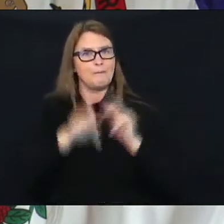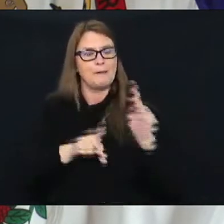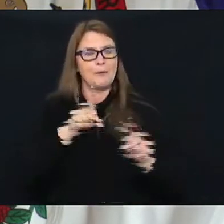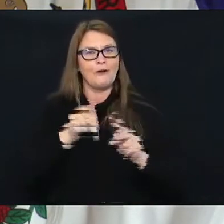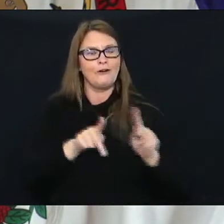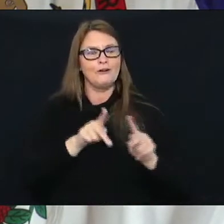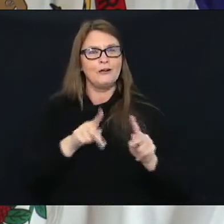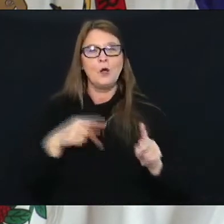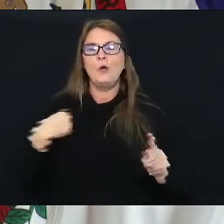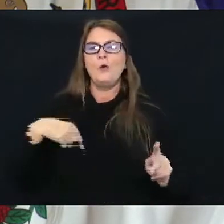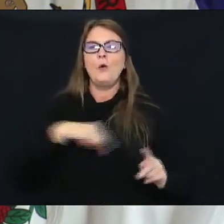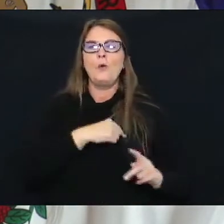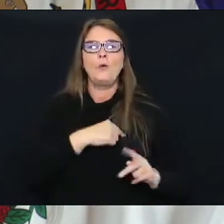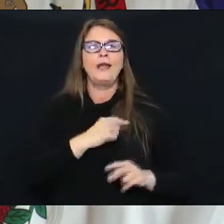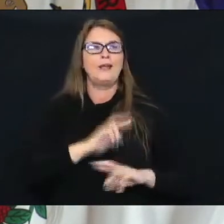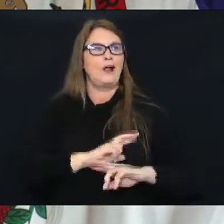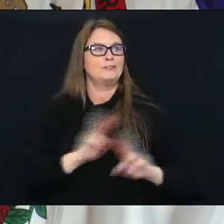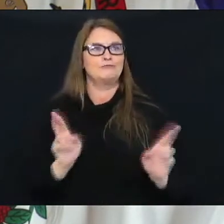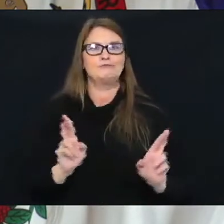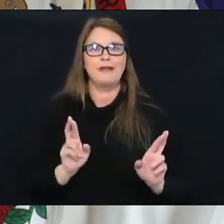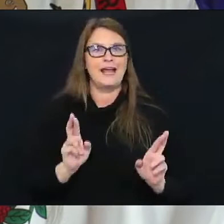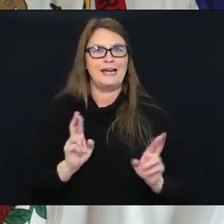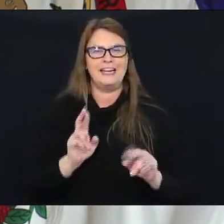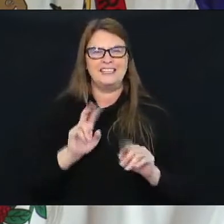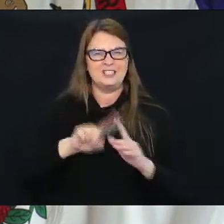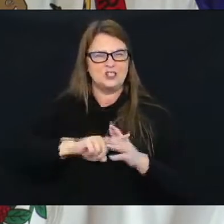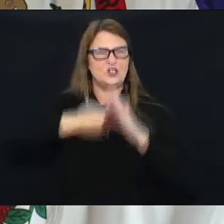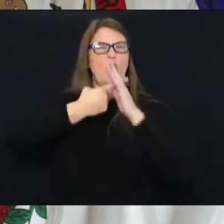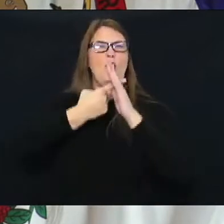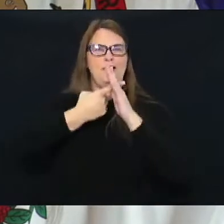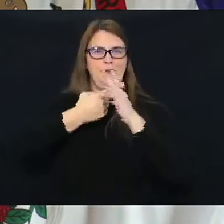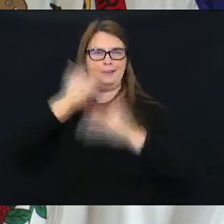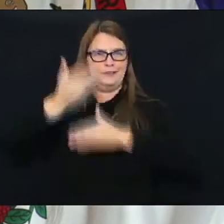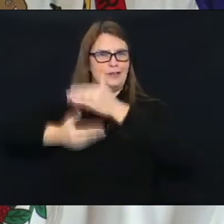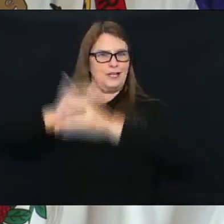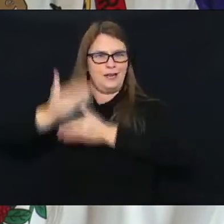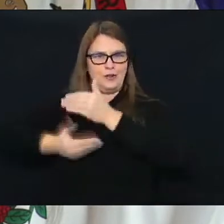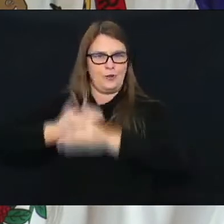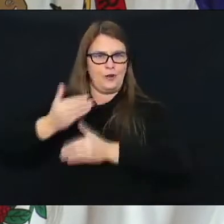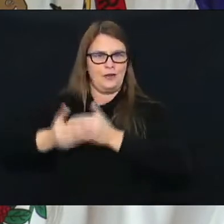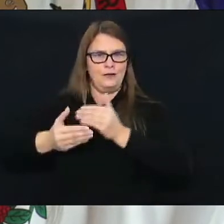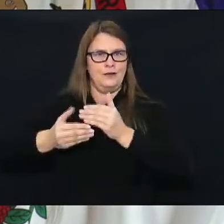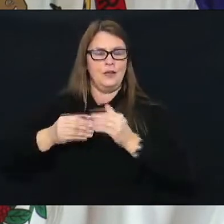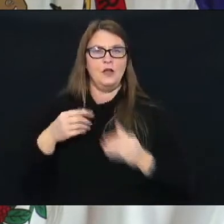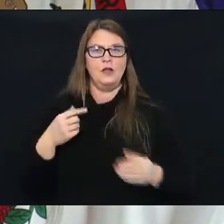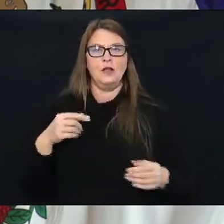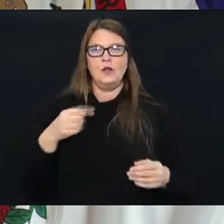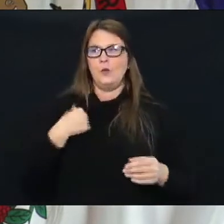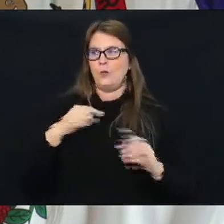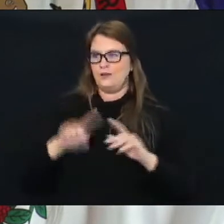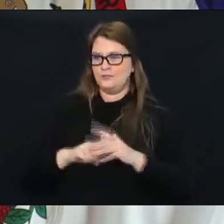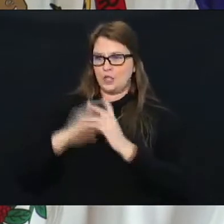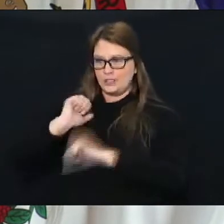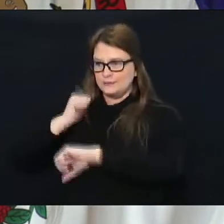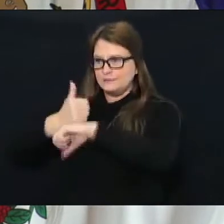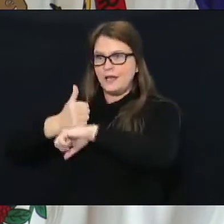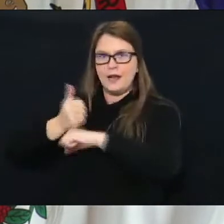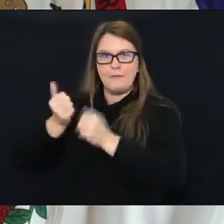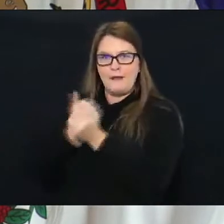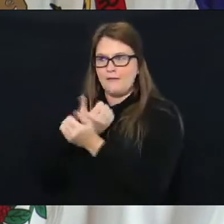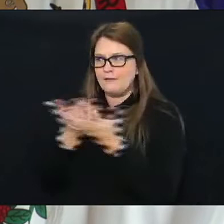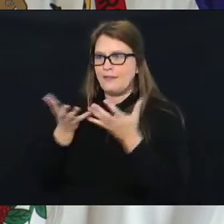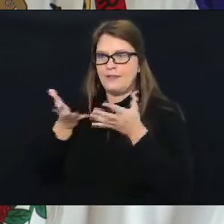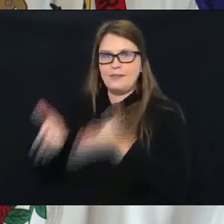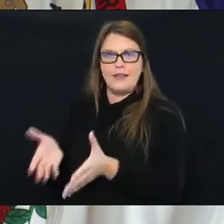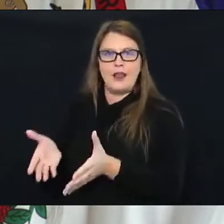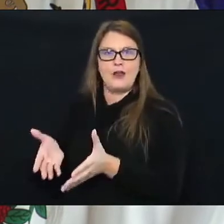honesty, we are just getting the parsley around the outsides of the plate. The meat and potatoes are still there, and it